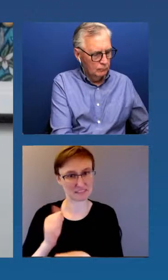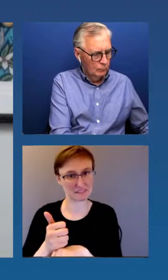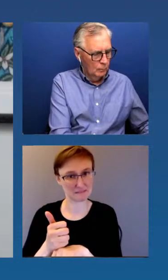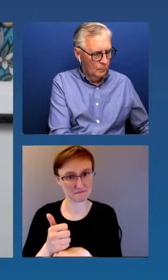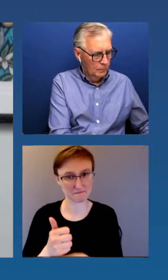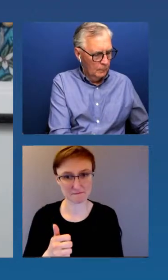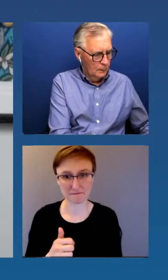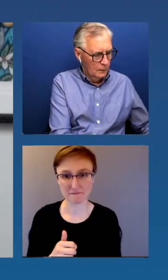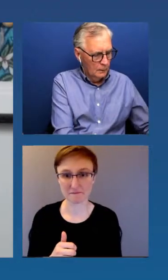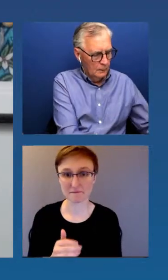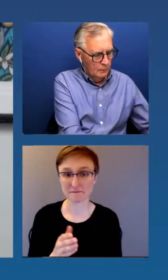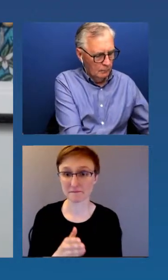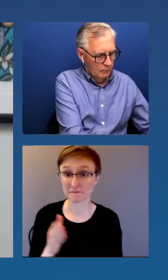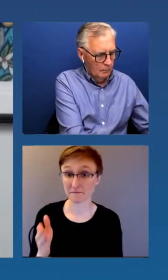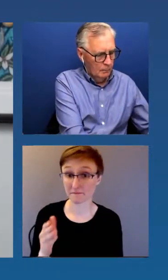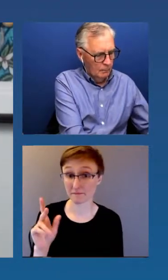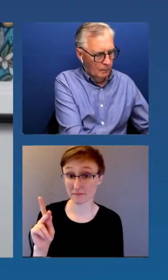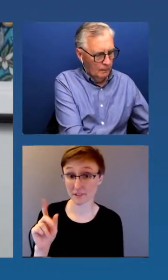Yes,